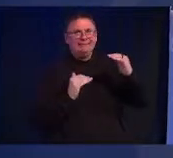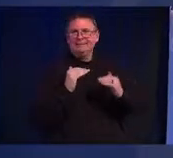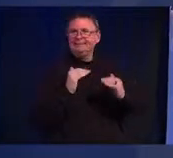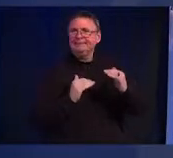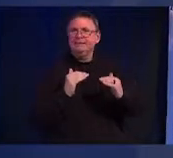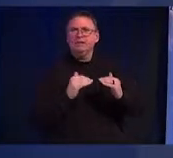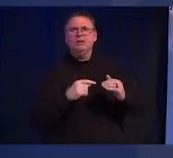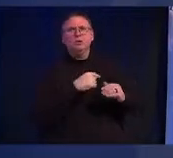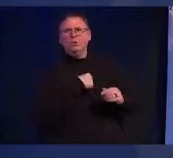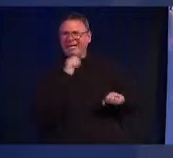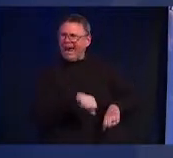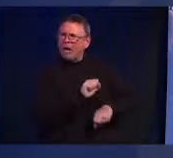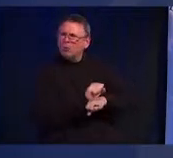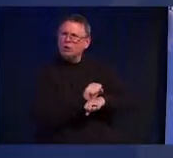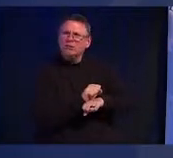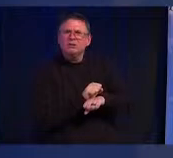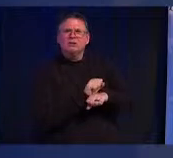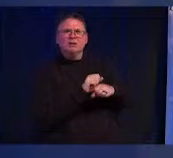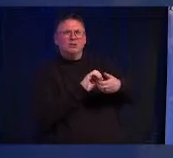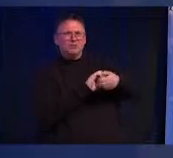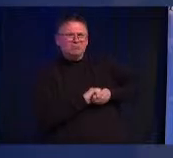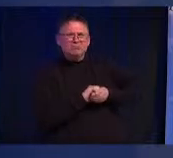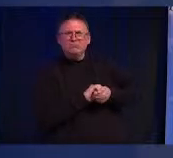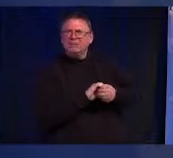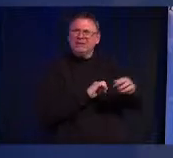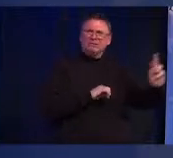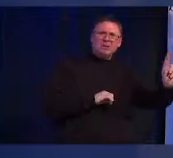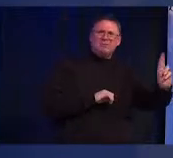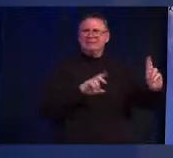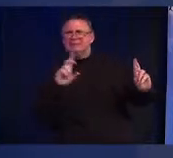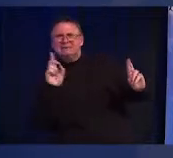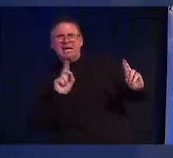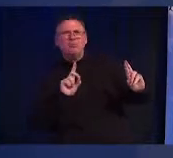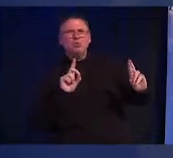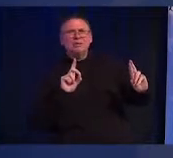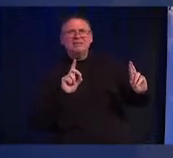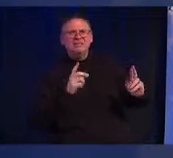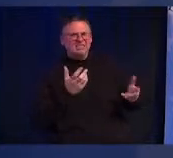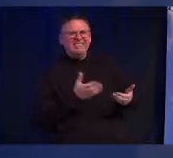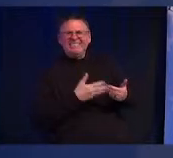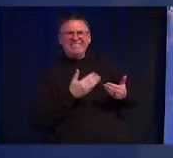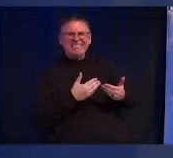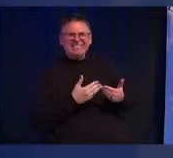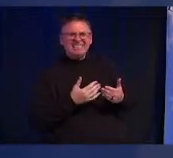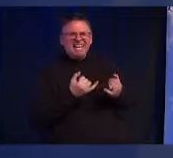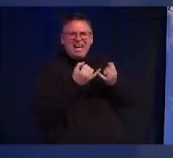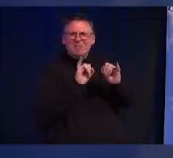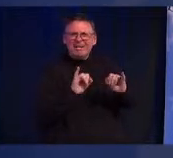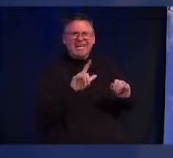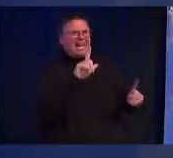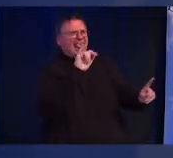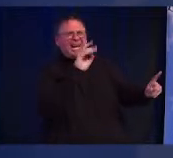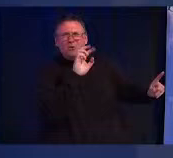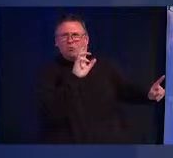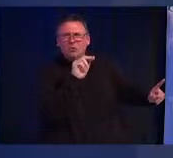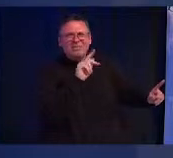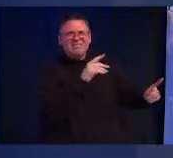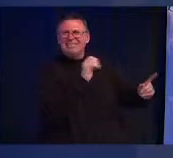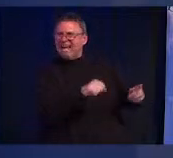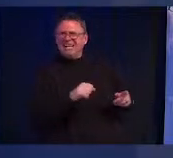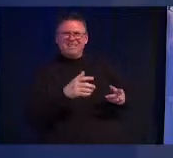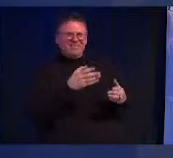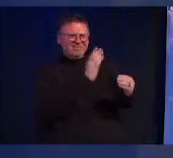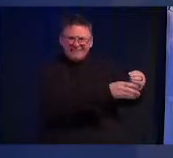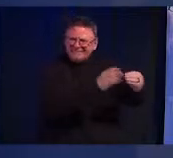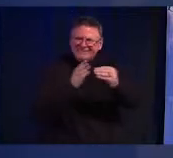with Republicans, independents, and Republicans, Democrats, and independents and libertarians in order to get things done, and that's